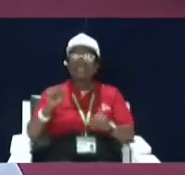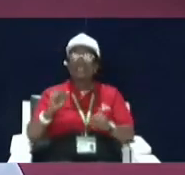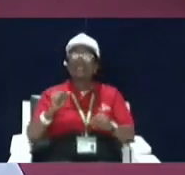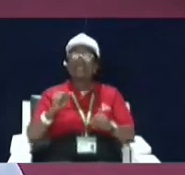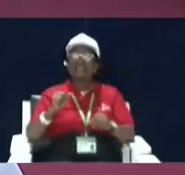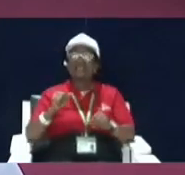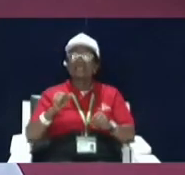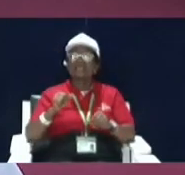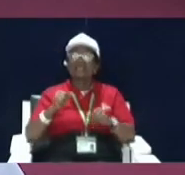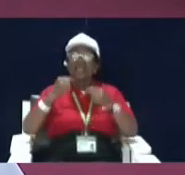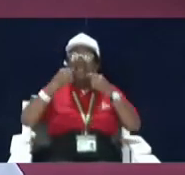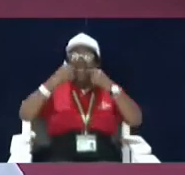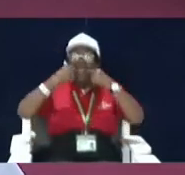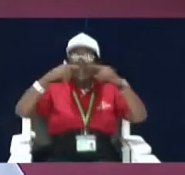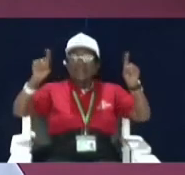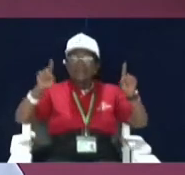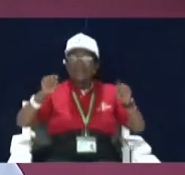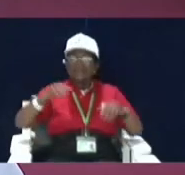please understand.